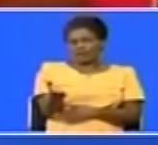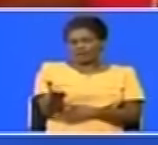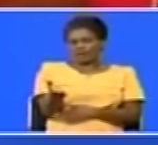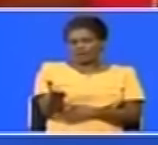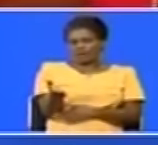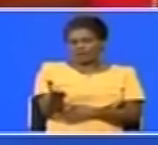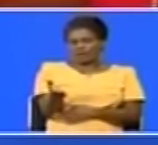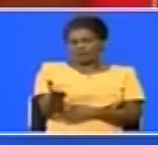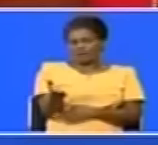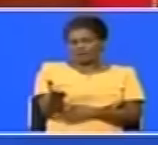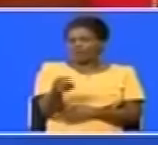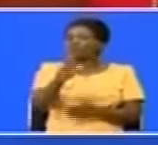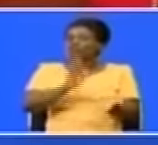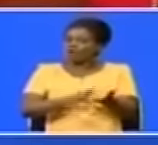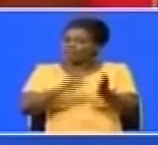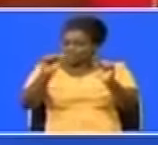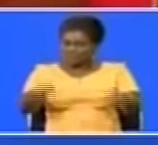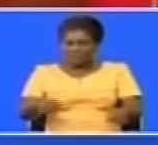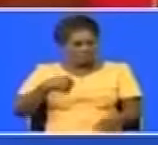Ban Hill, something. Would you wish to comment on this?